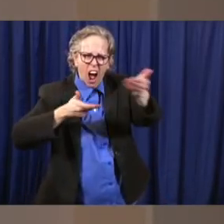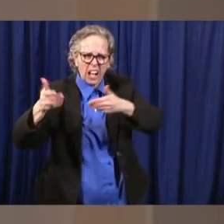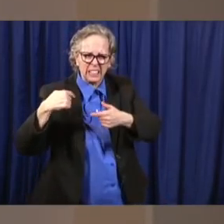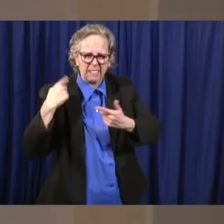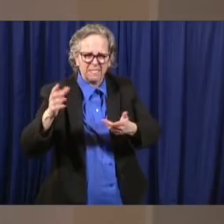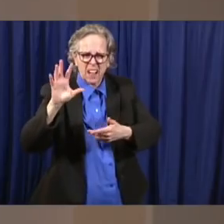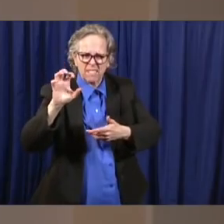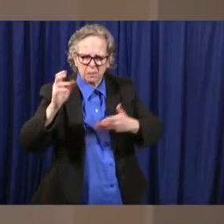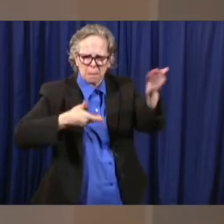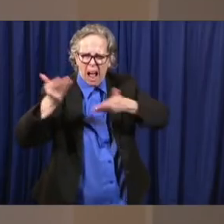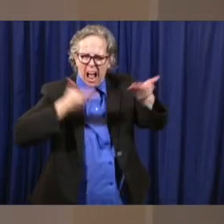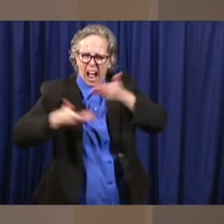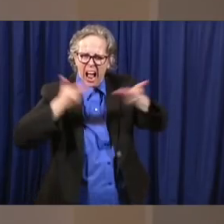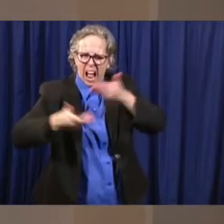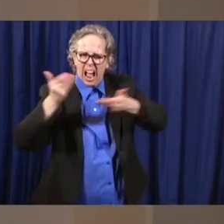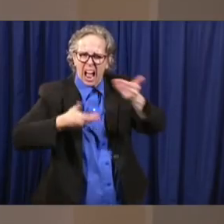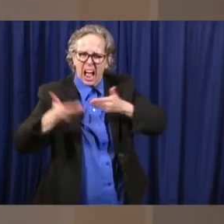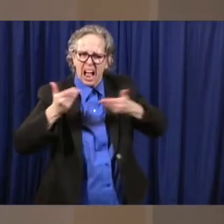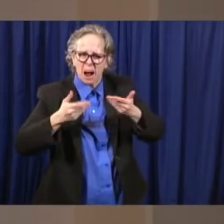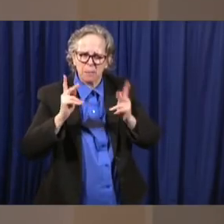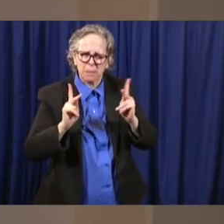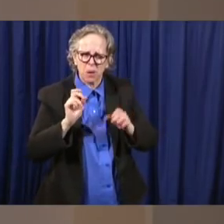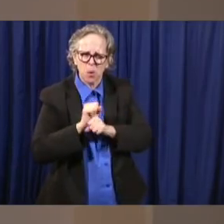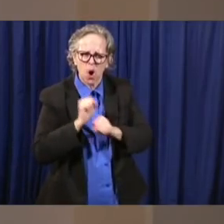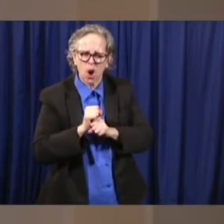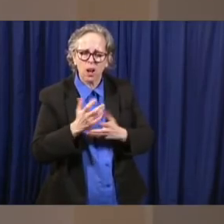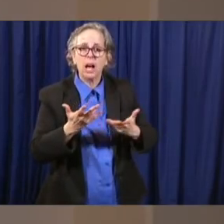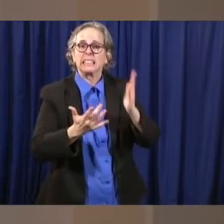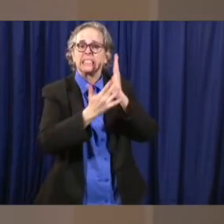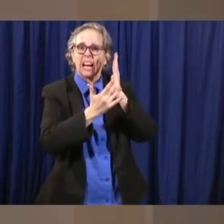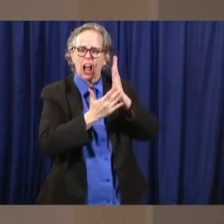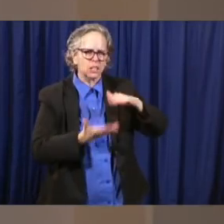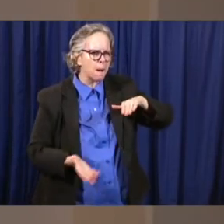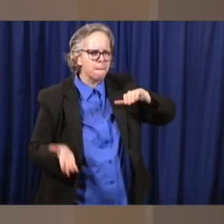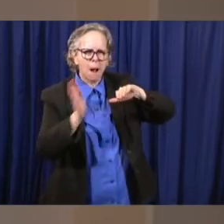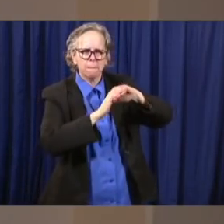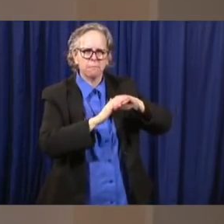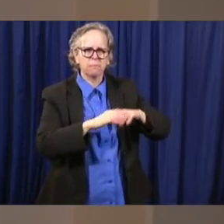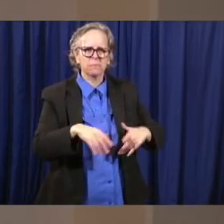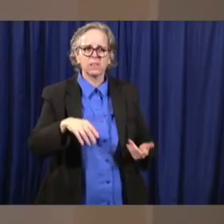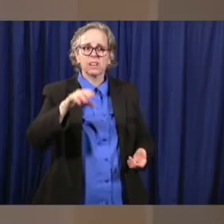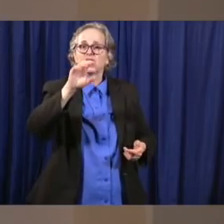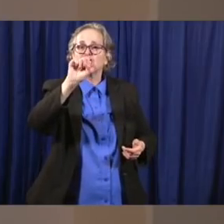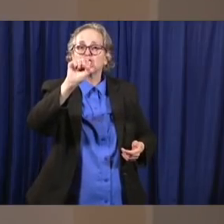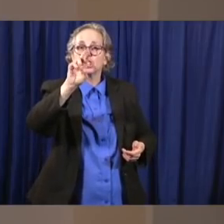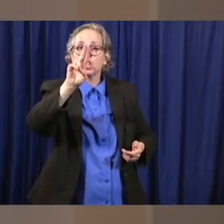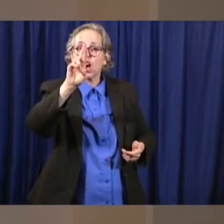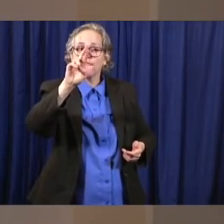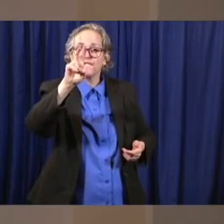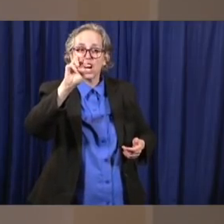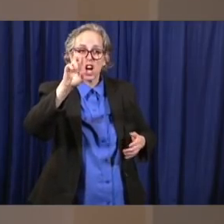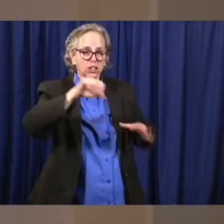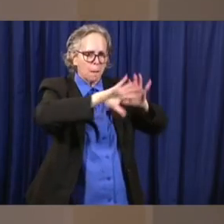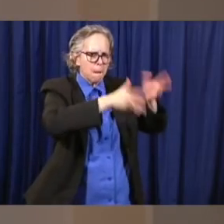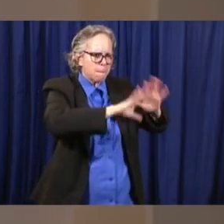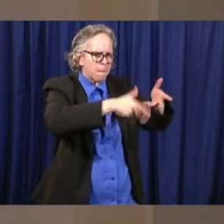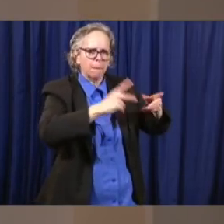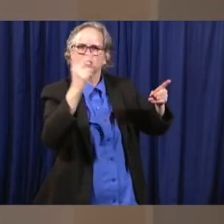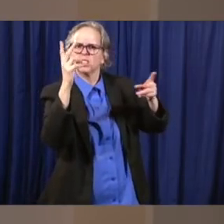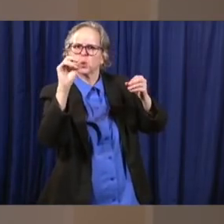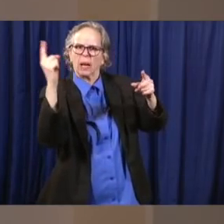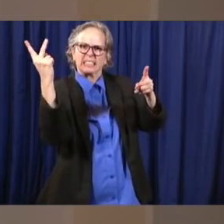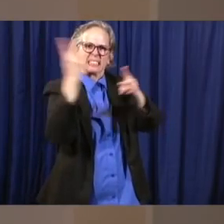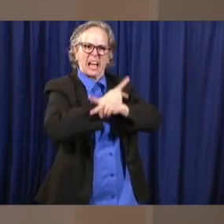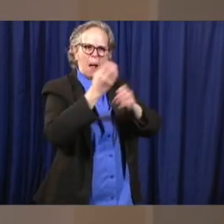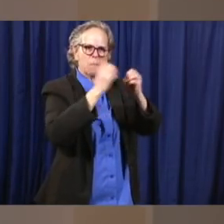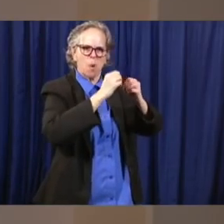this. They've added 20 times the capacity to the servers. It is sort of maxed out in that area. That runs 24 hours